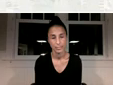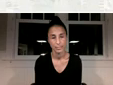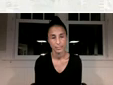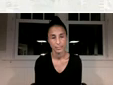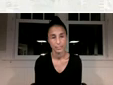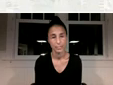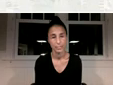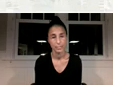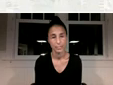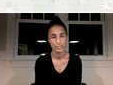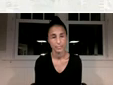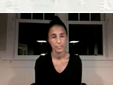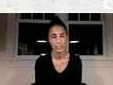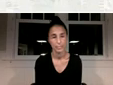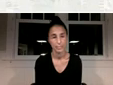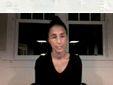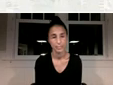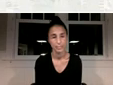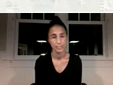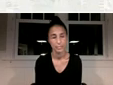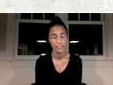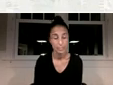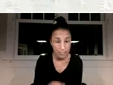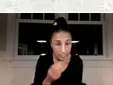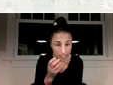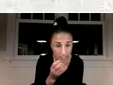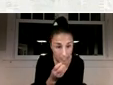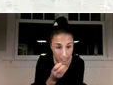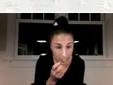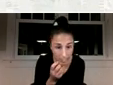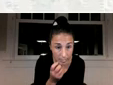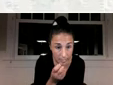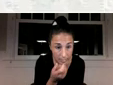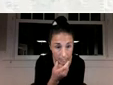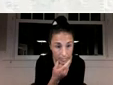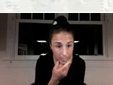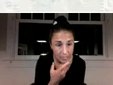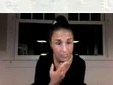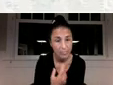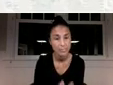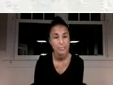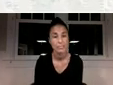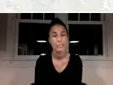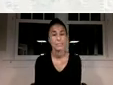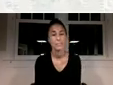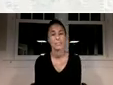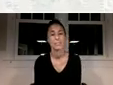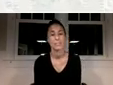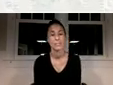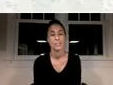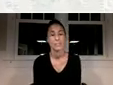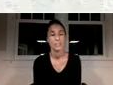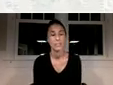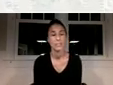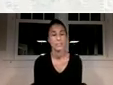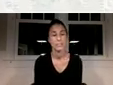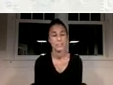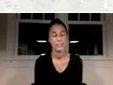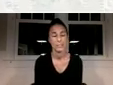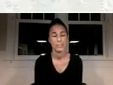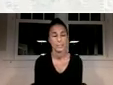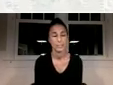grocer in this corner here with a new traffic light off Germantown Road so that there's better access to the site. Residential and